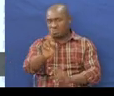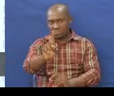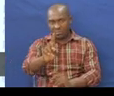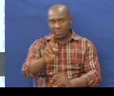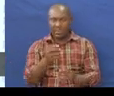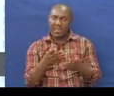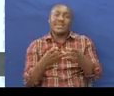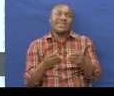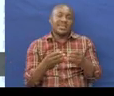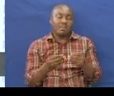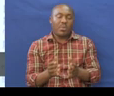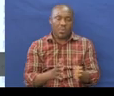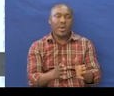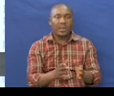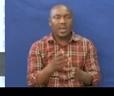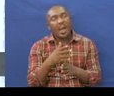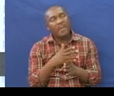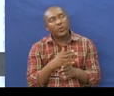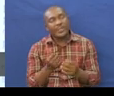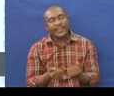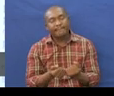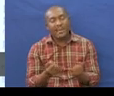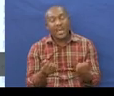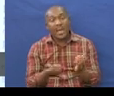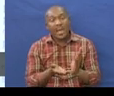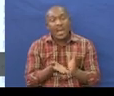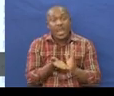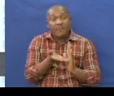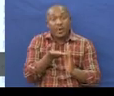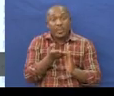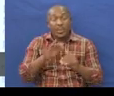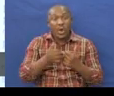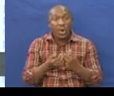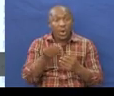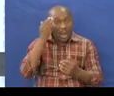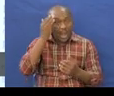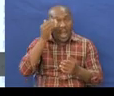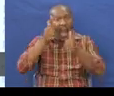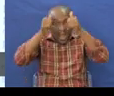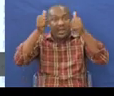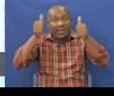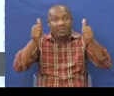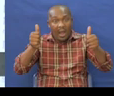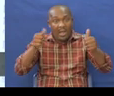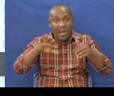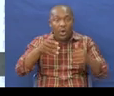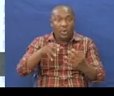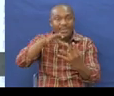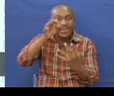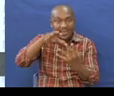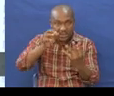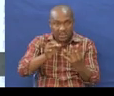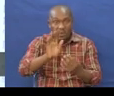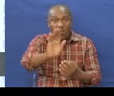a very simple way. It is about developing or identifying or selecting the title